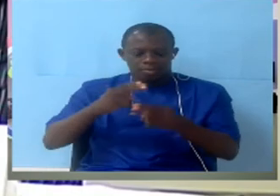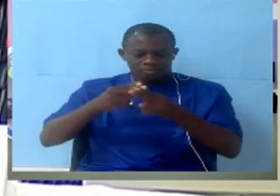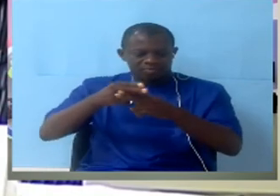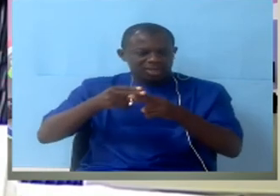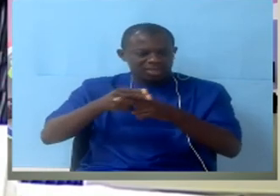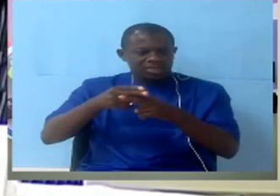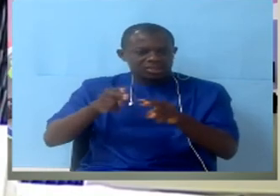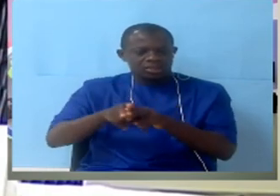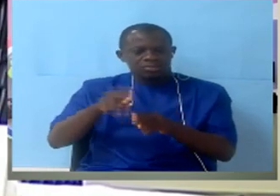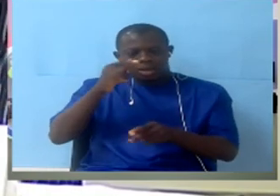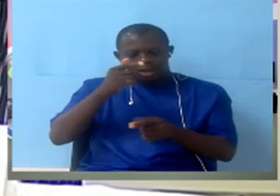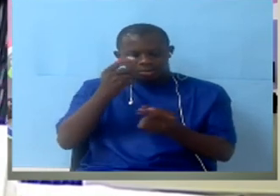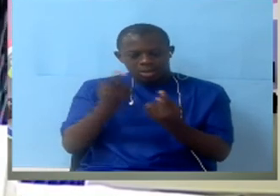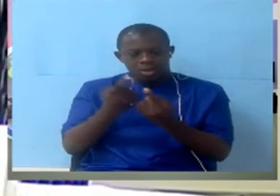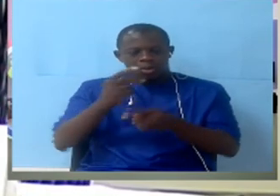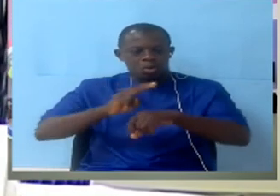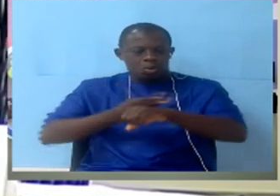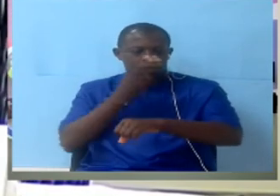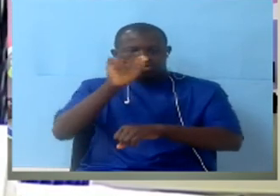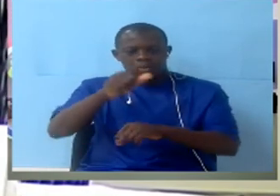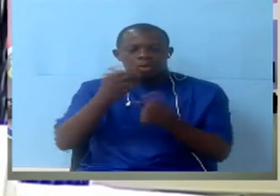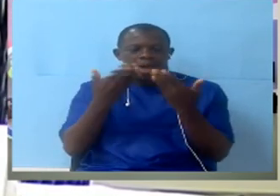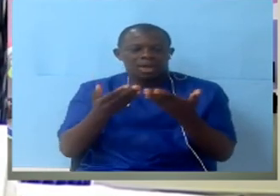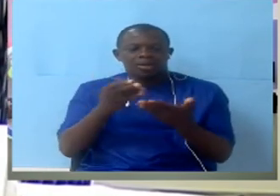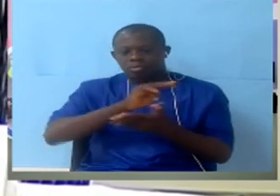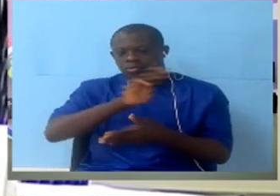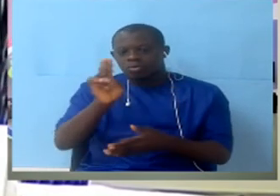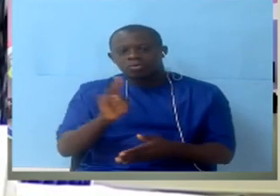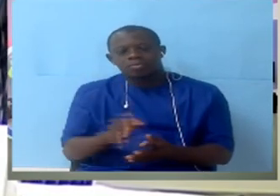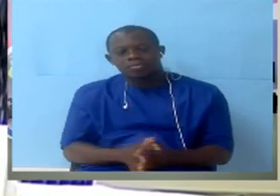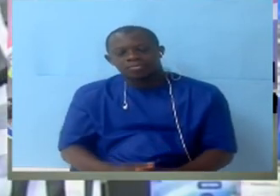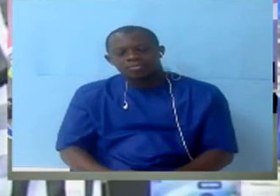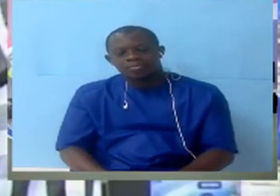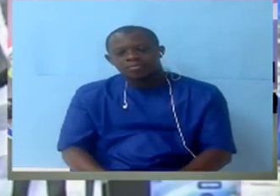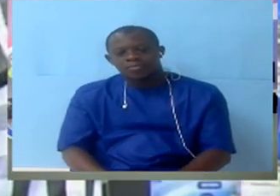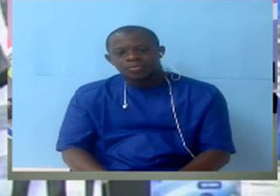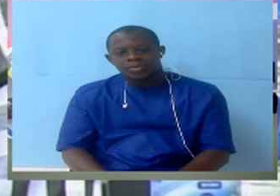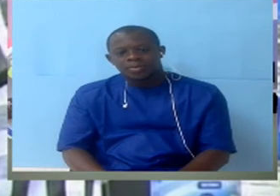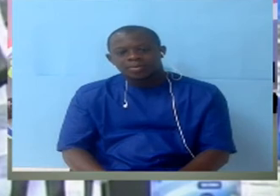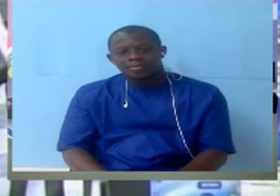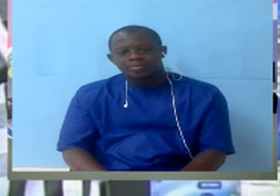your finger Restaff, or your hand. Staff Sergeant